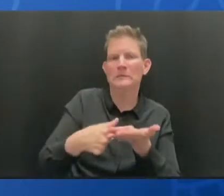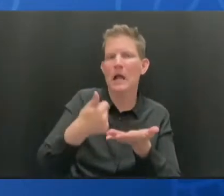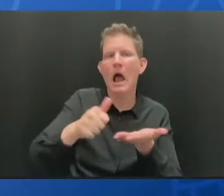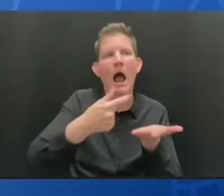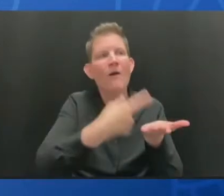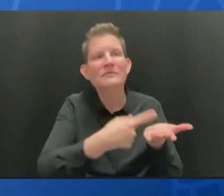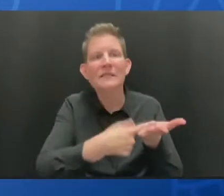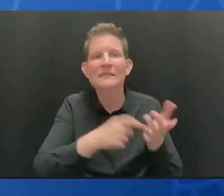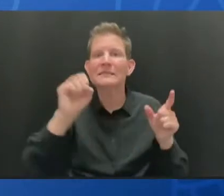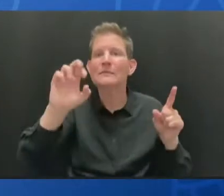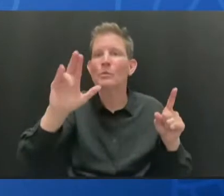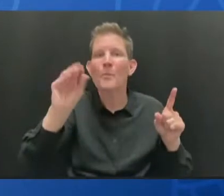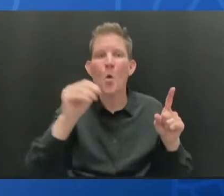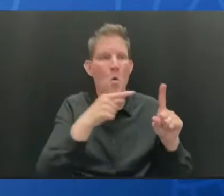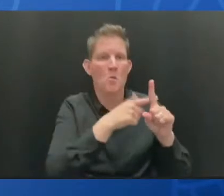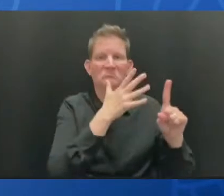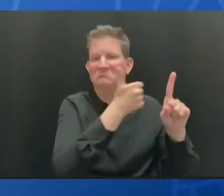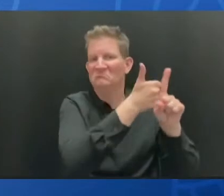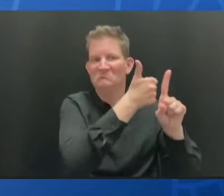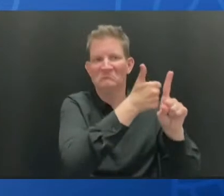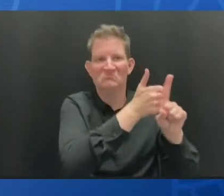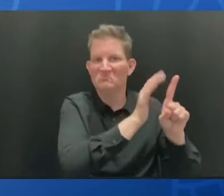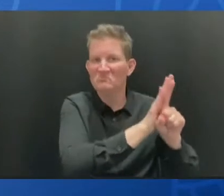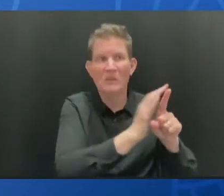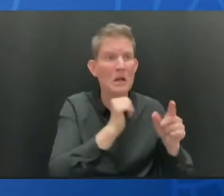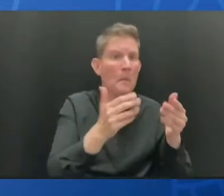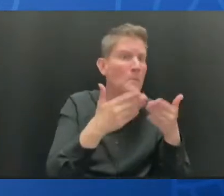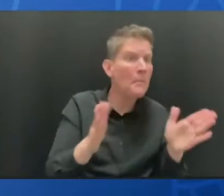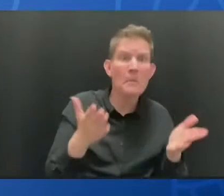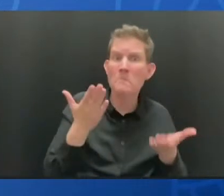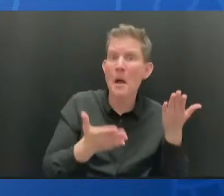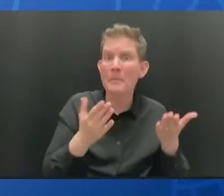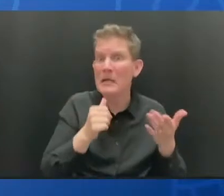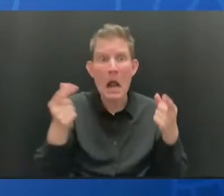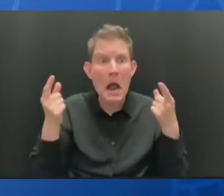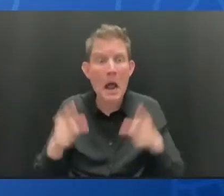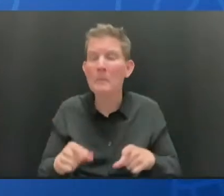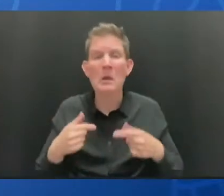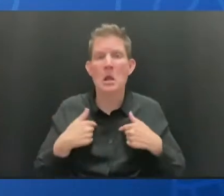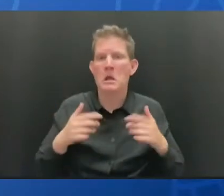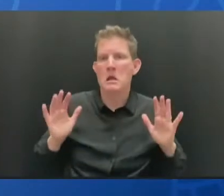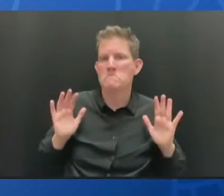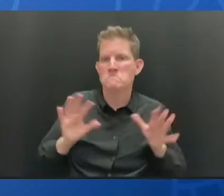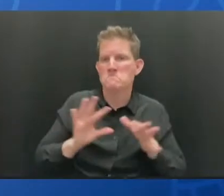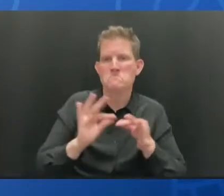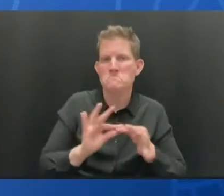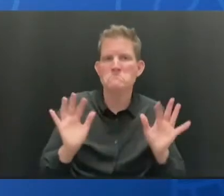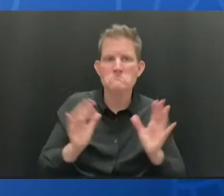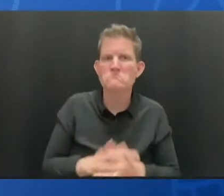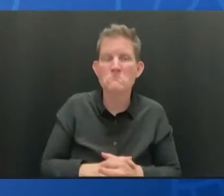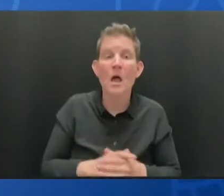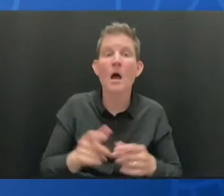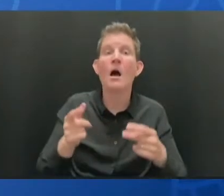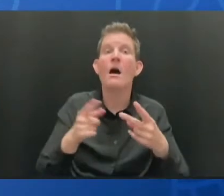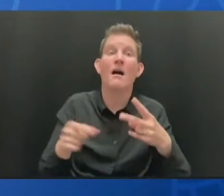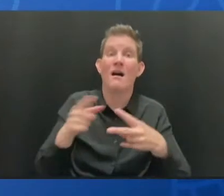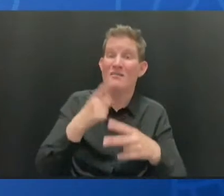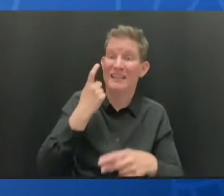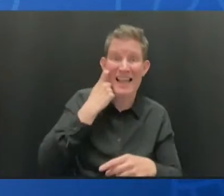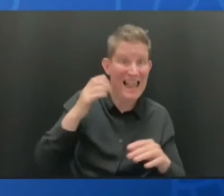public or may not be happening. Regarding the latest rounds of talks regarding Iran, we can tell you that